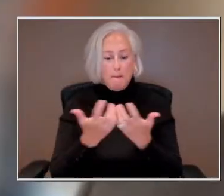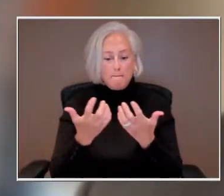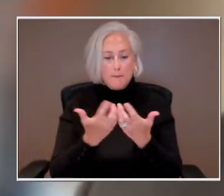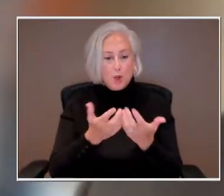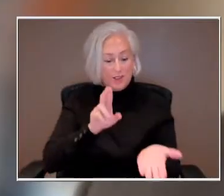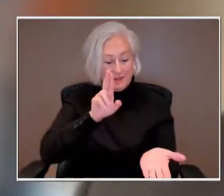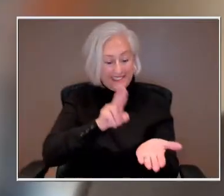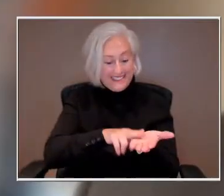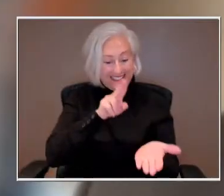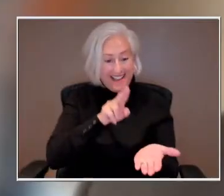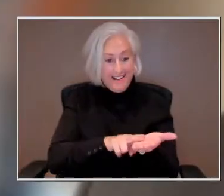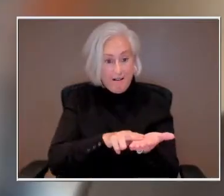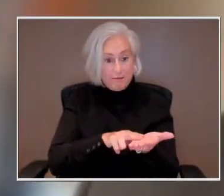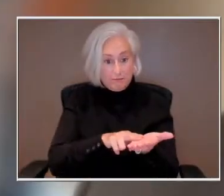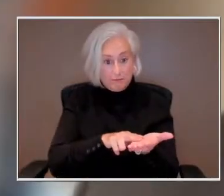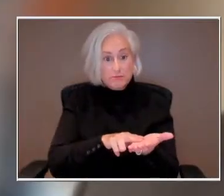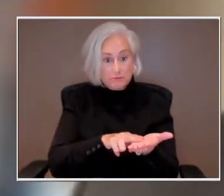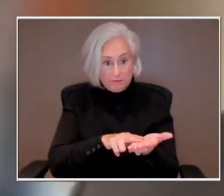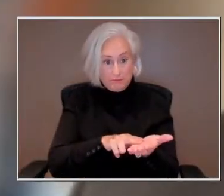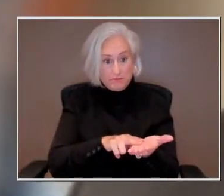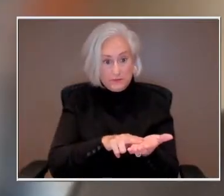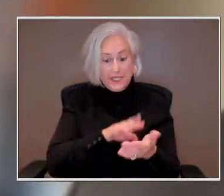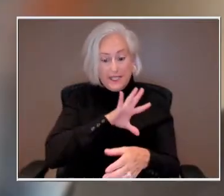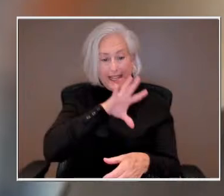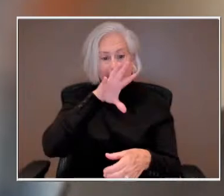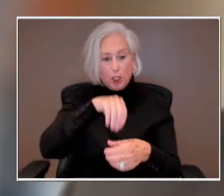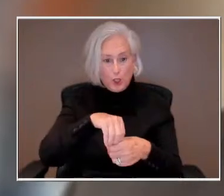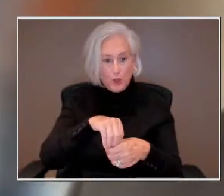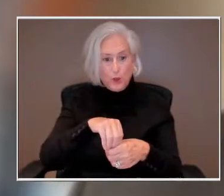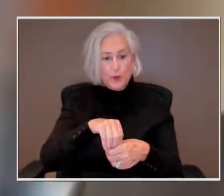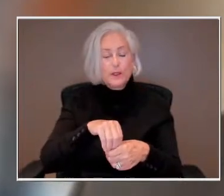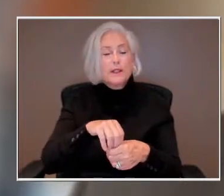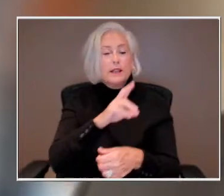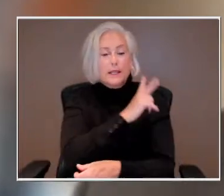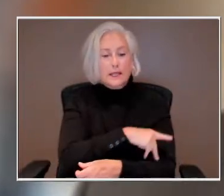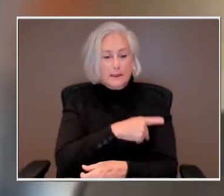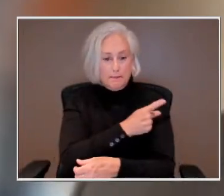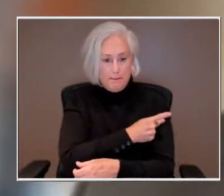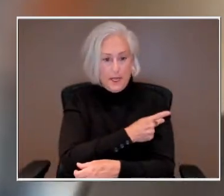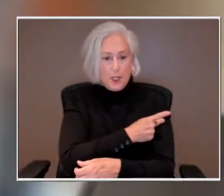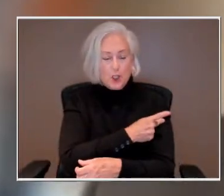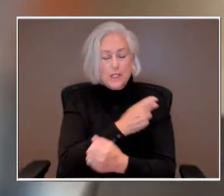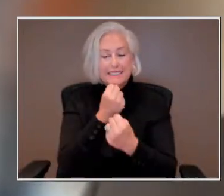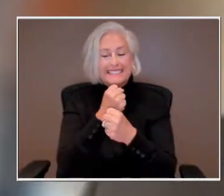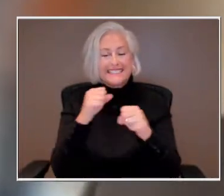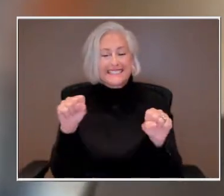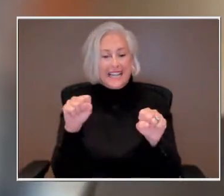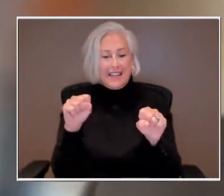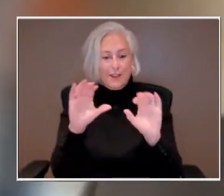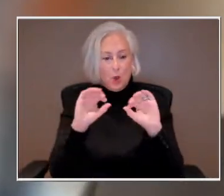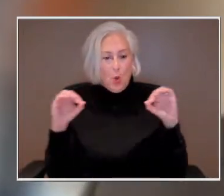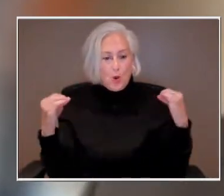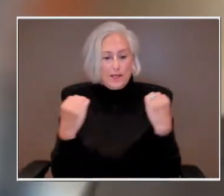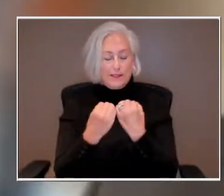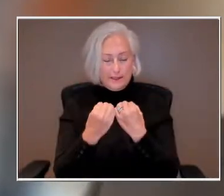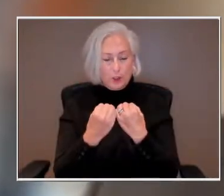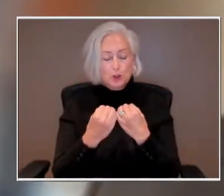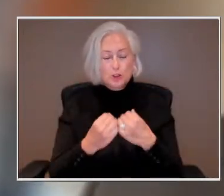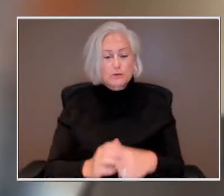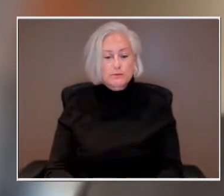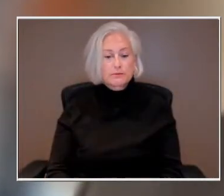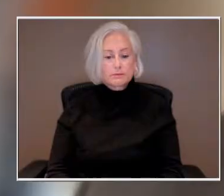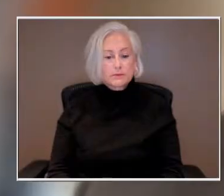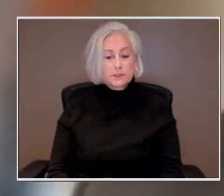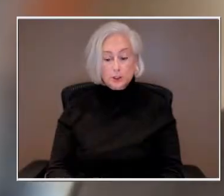on and are part of our patient safety organization. That allows us to also, when they have